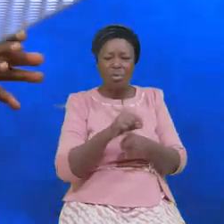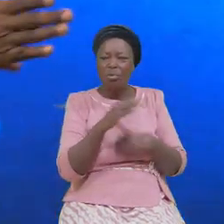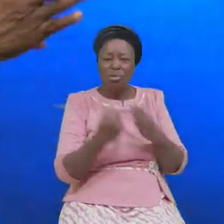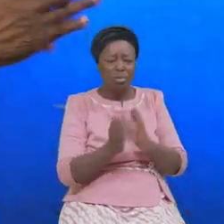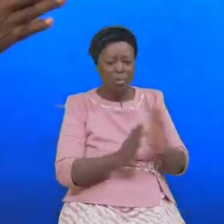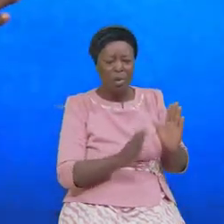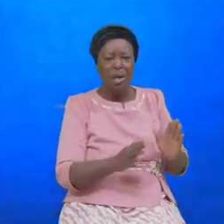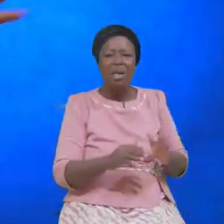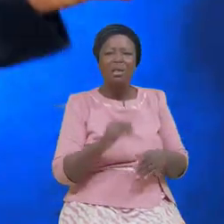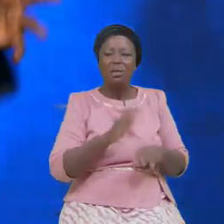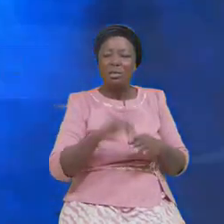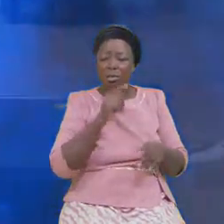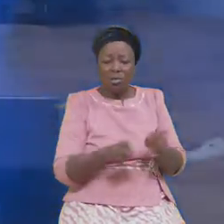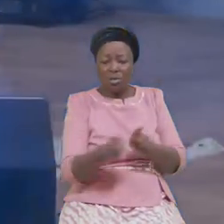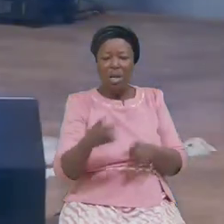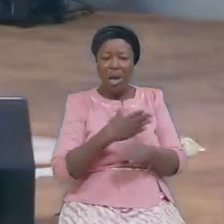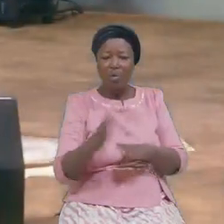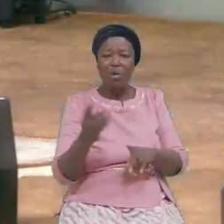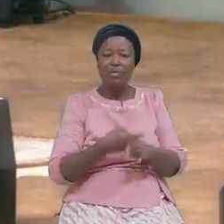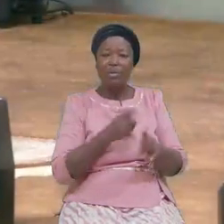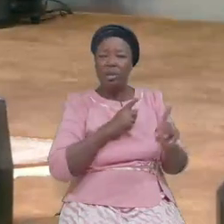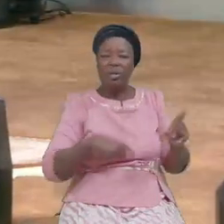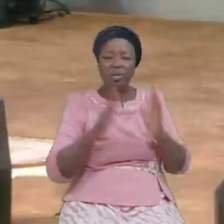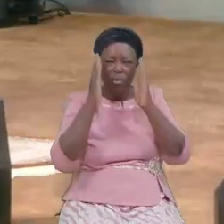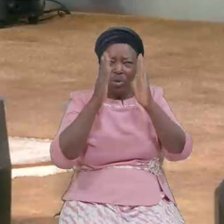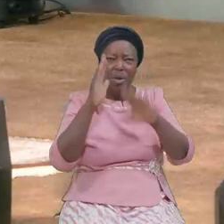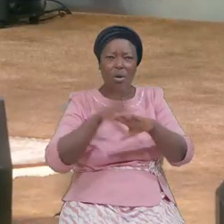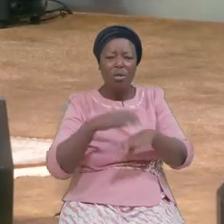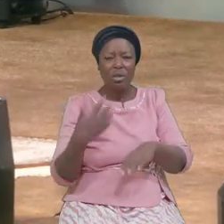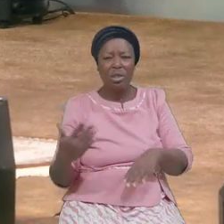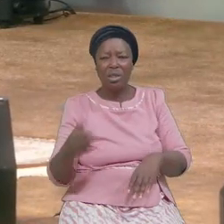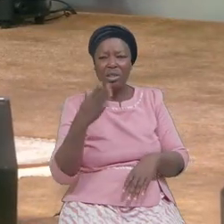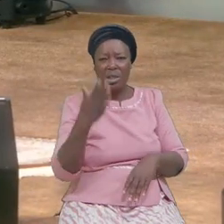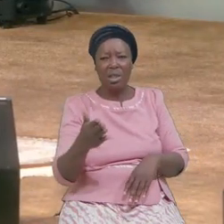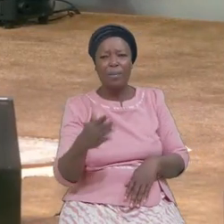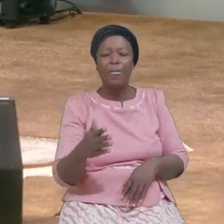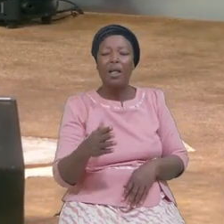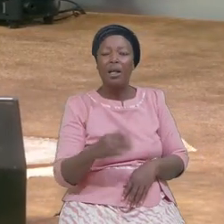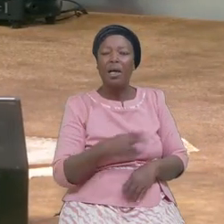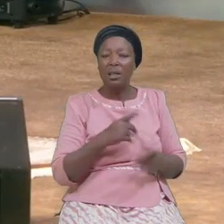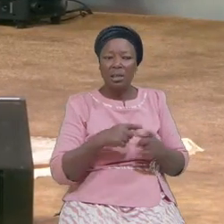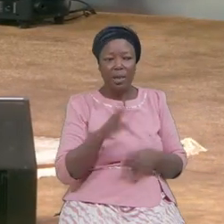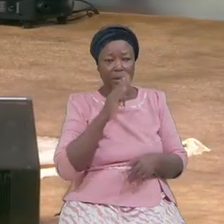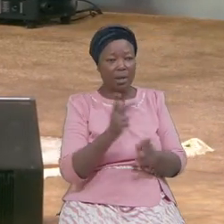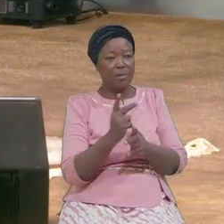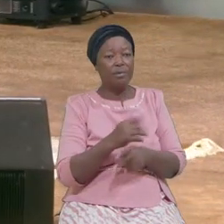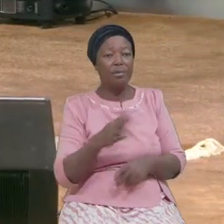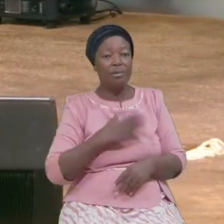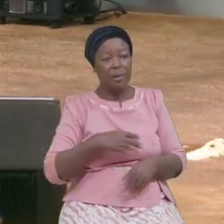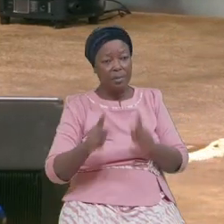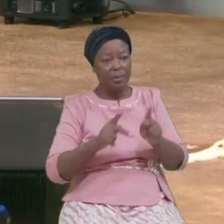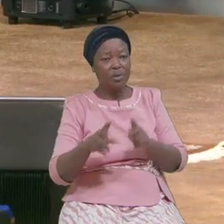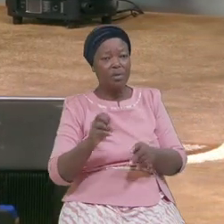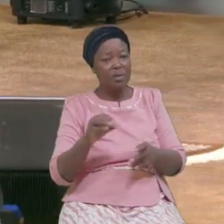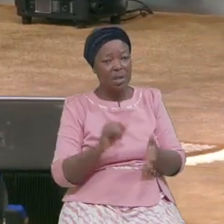not stray away from the Lord, concentrating on things here, on there. Take it, brethren, lest there be in